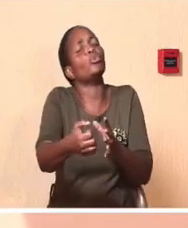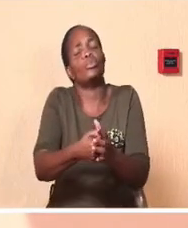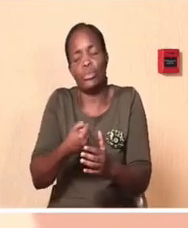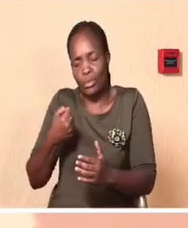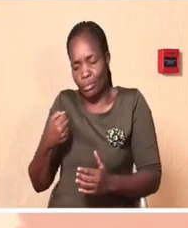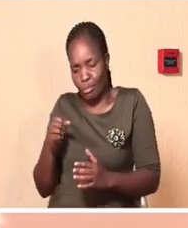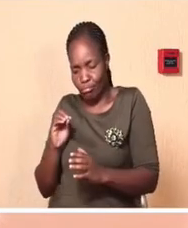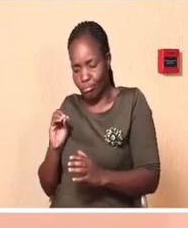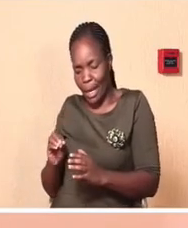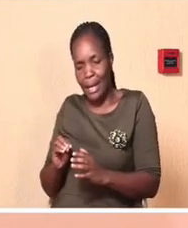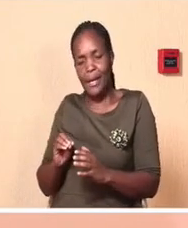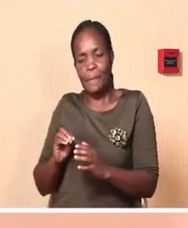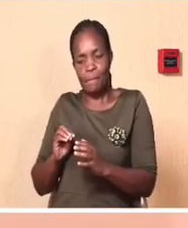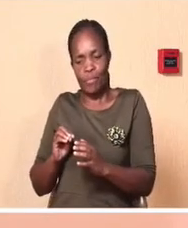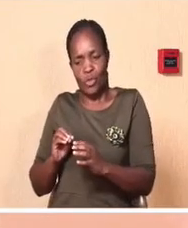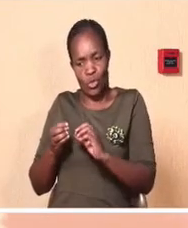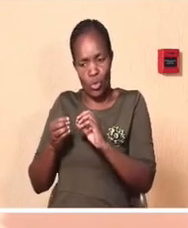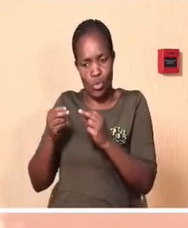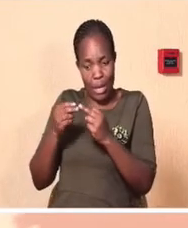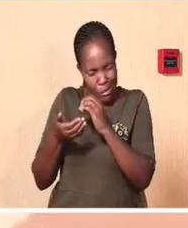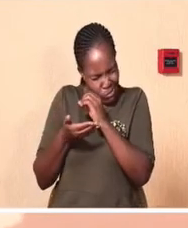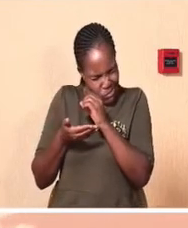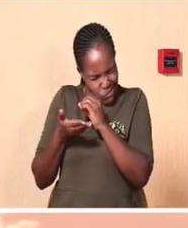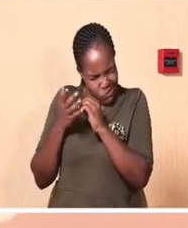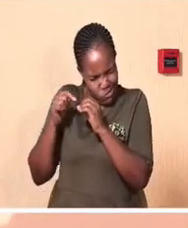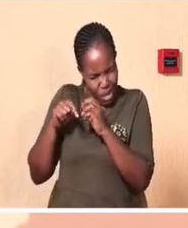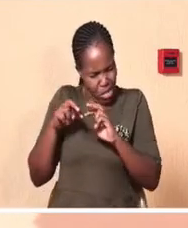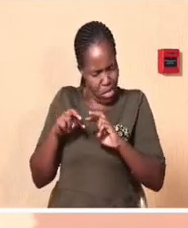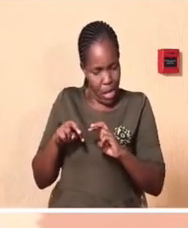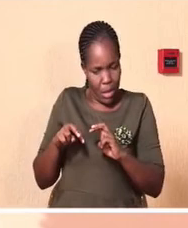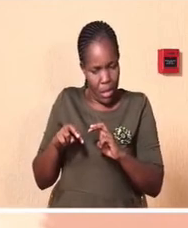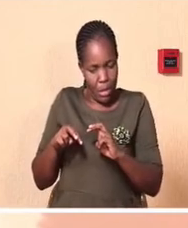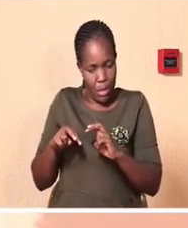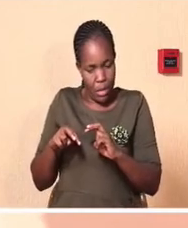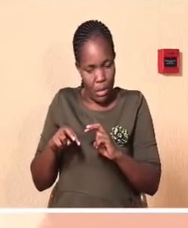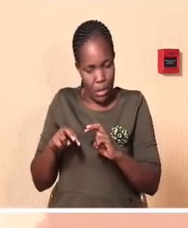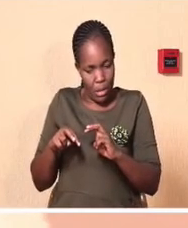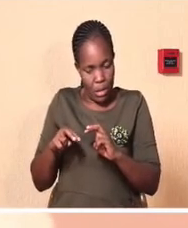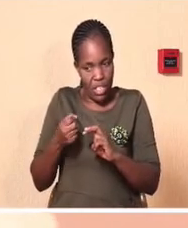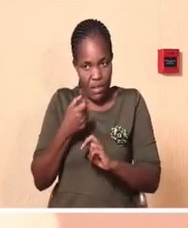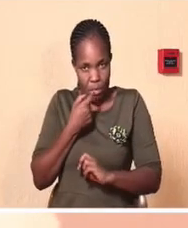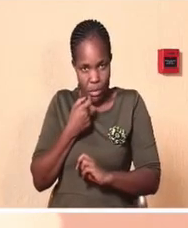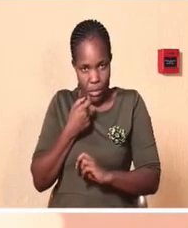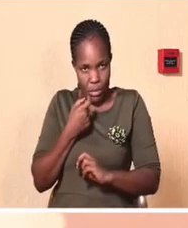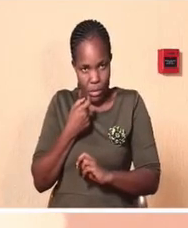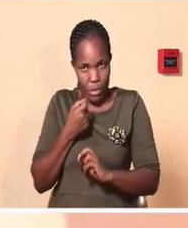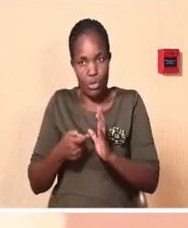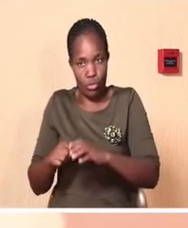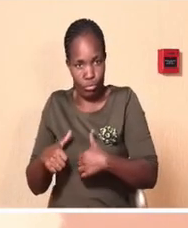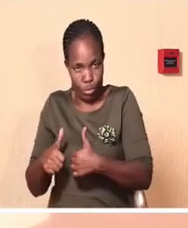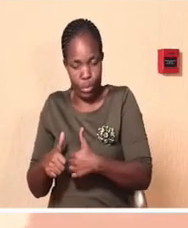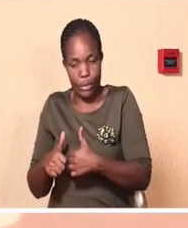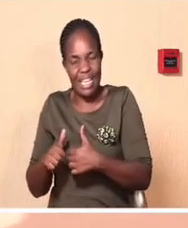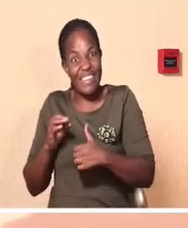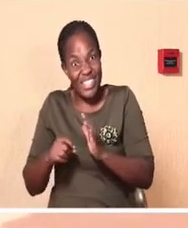them, you treat them before they move into the community.